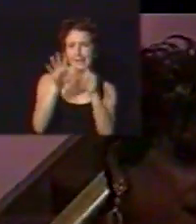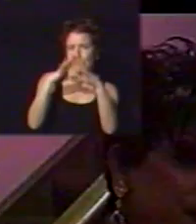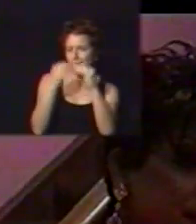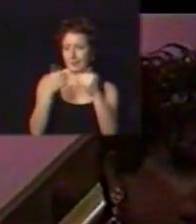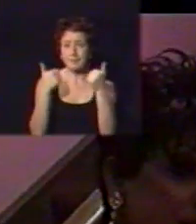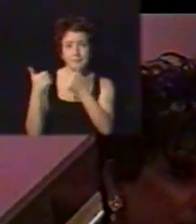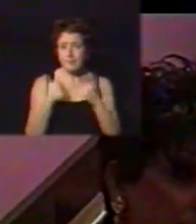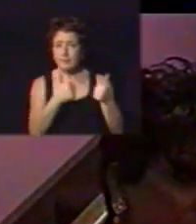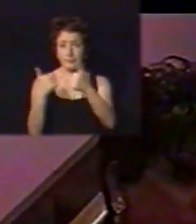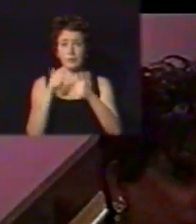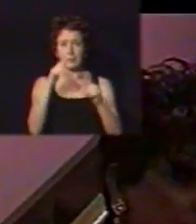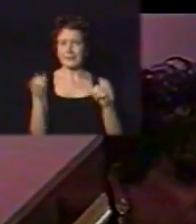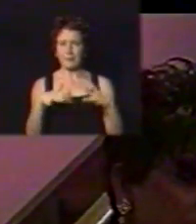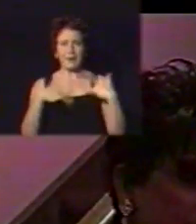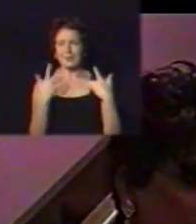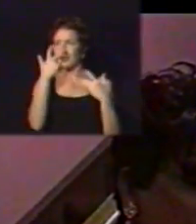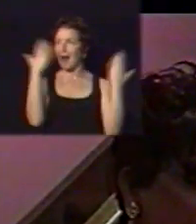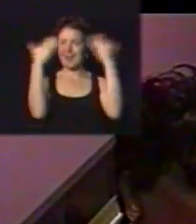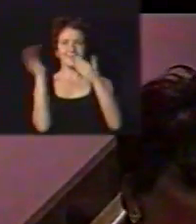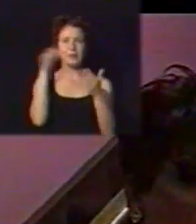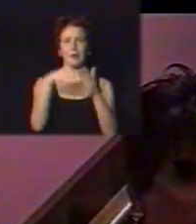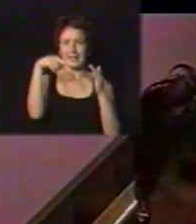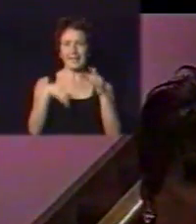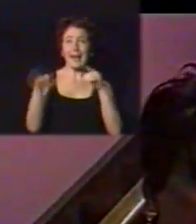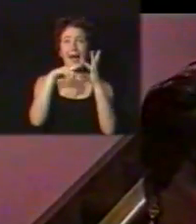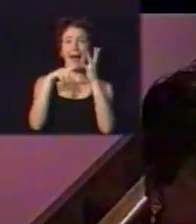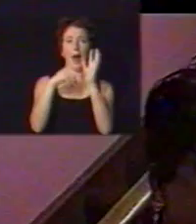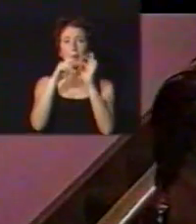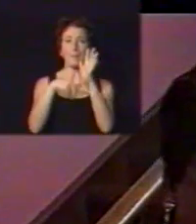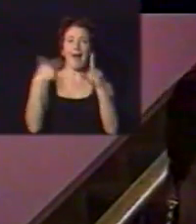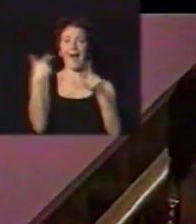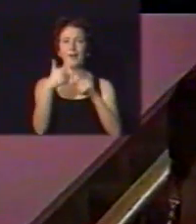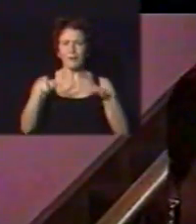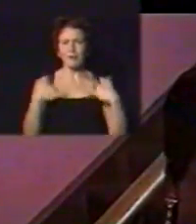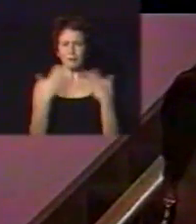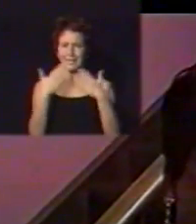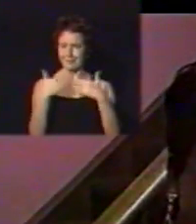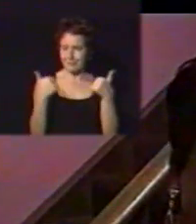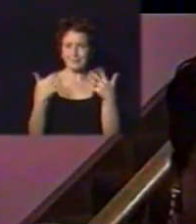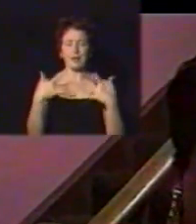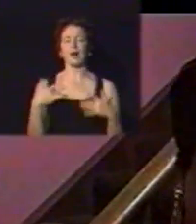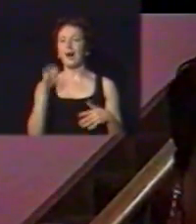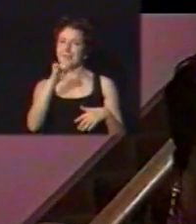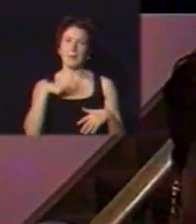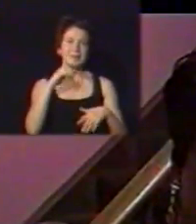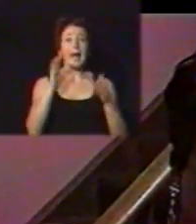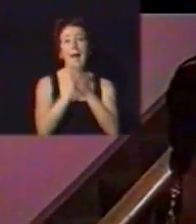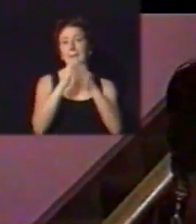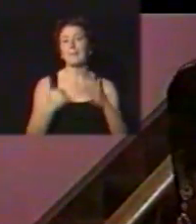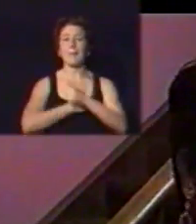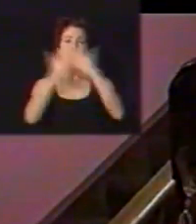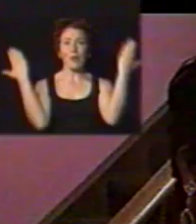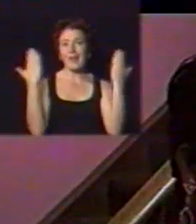must be a huge feeling for you here tonight at Outblack doing what you're doing. It's absolutely wonderful to be part of the night, and I just want to say happy birthday to